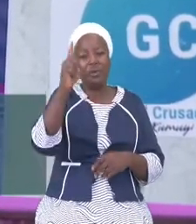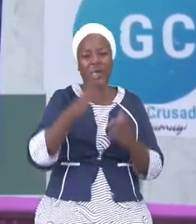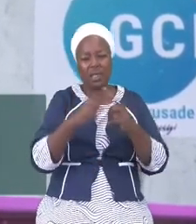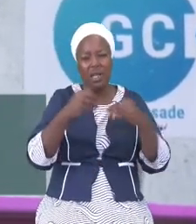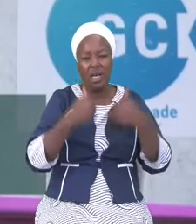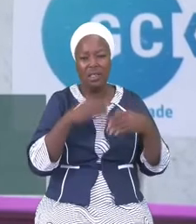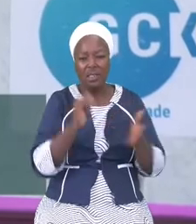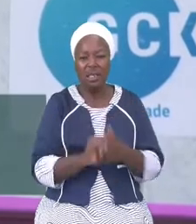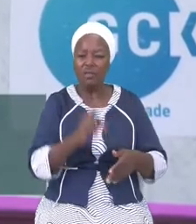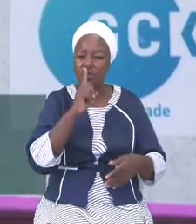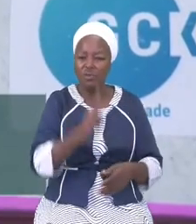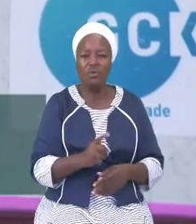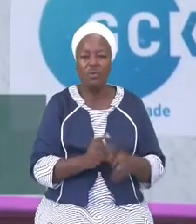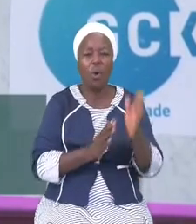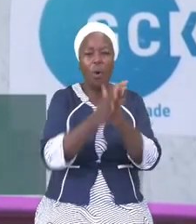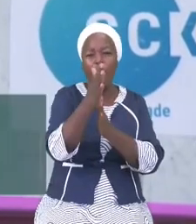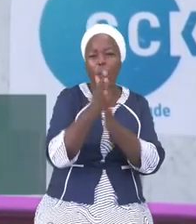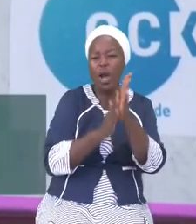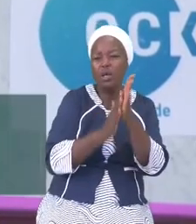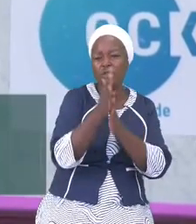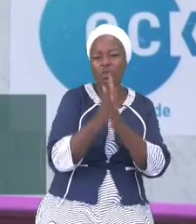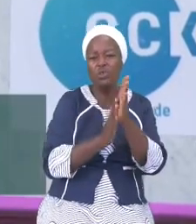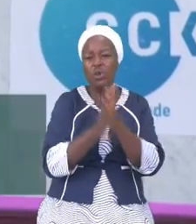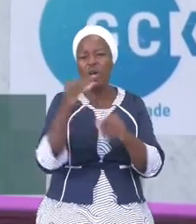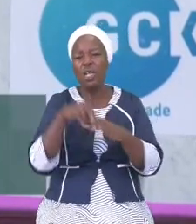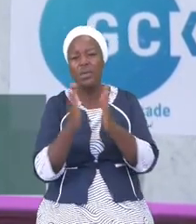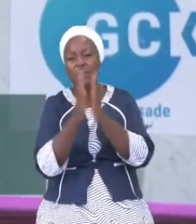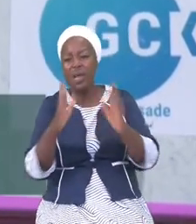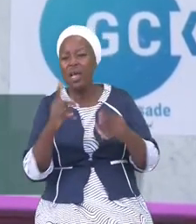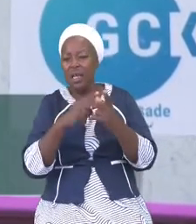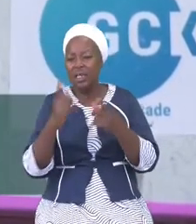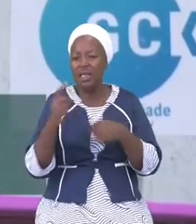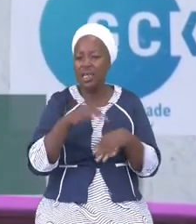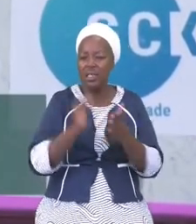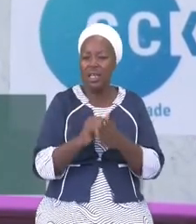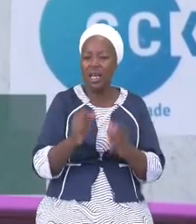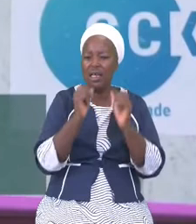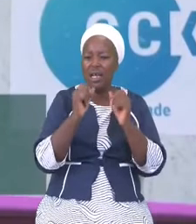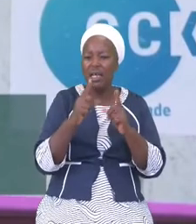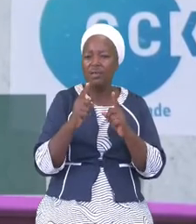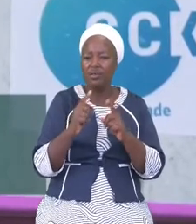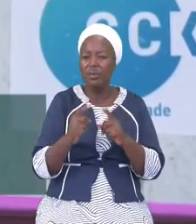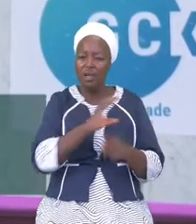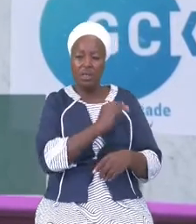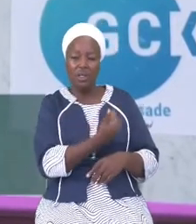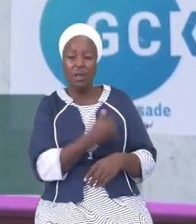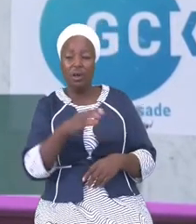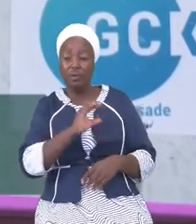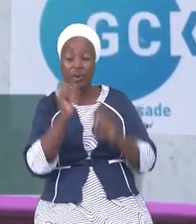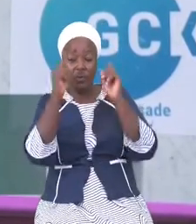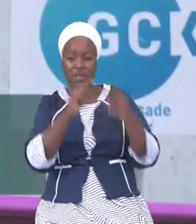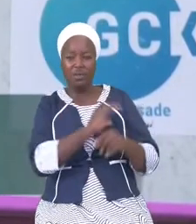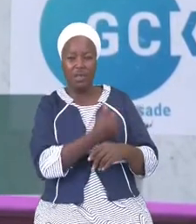passion in prayer. The earnest passion of an awakened afflicted soul. Number two,